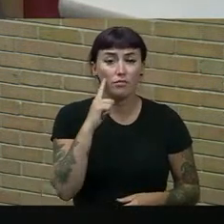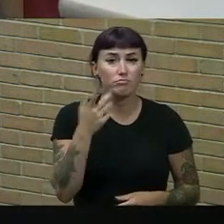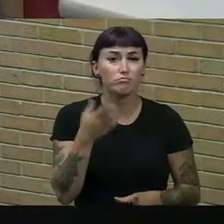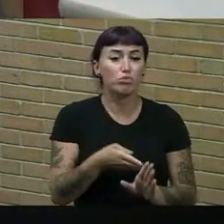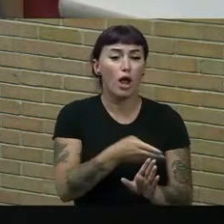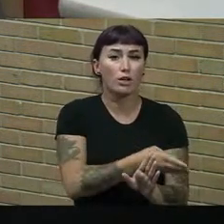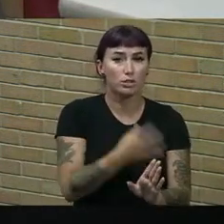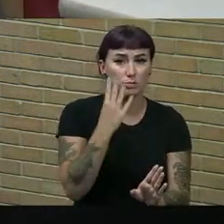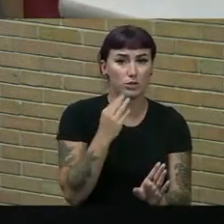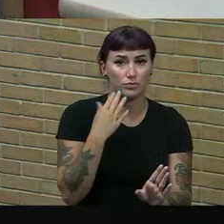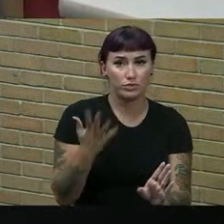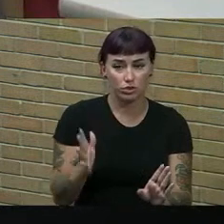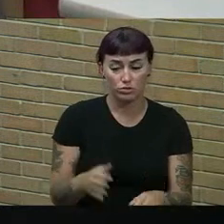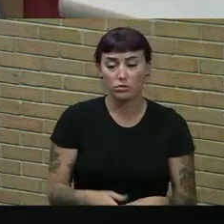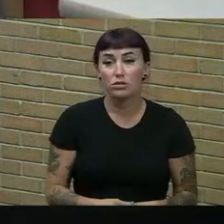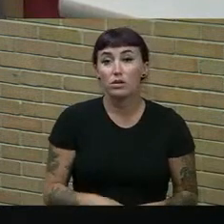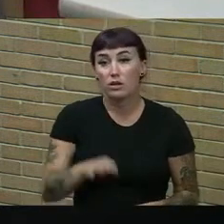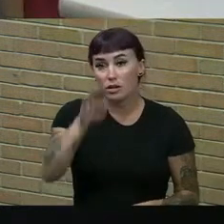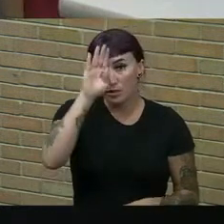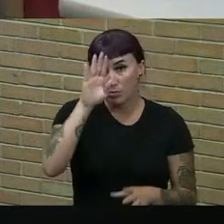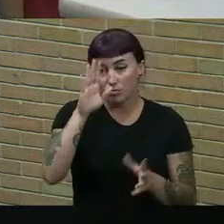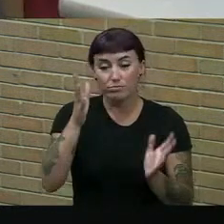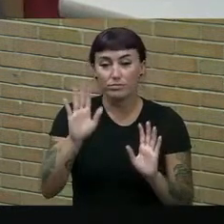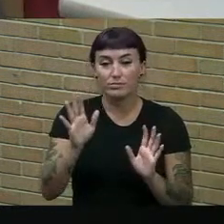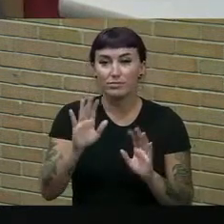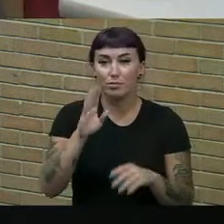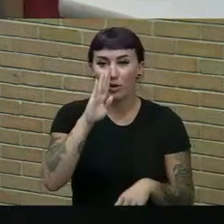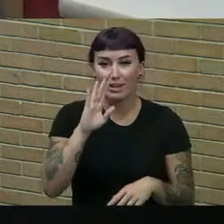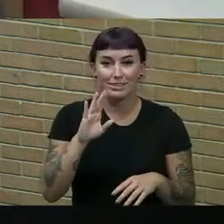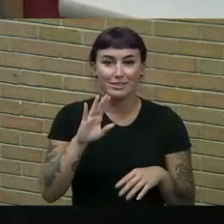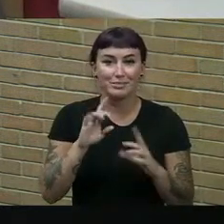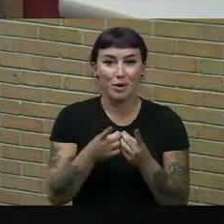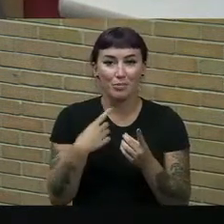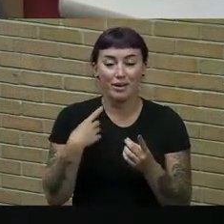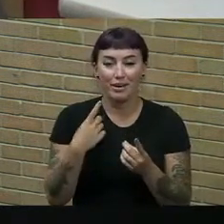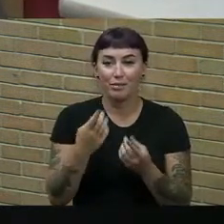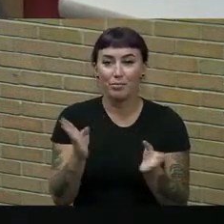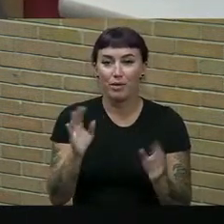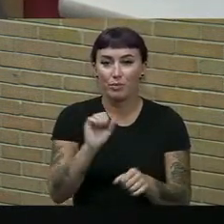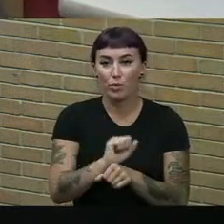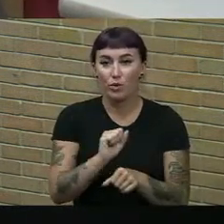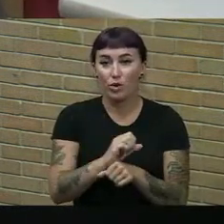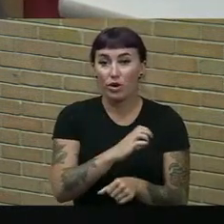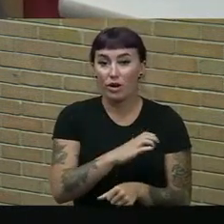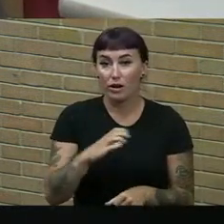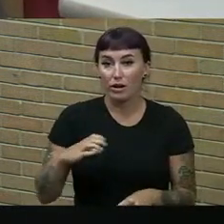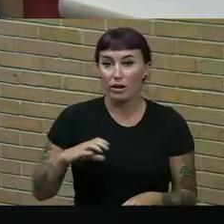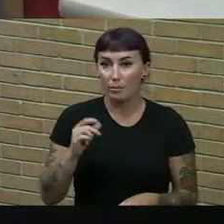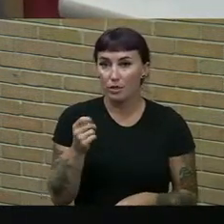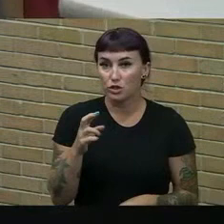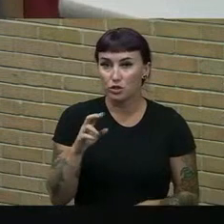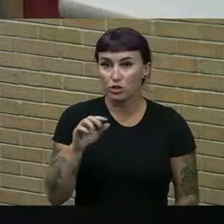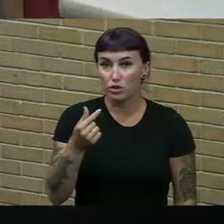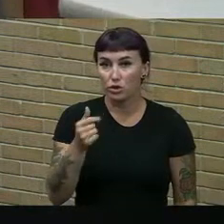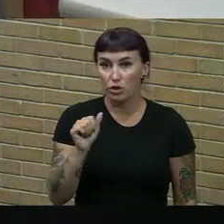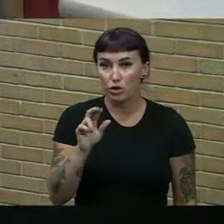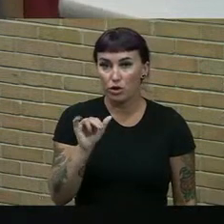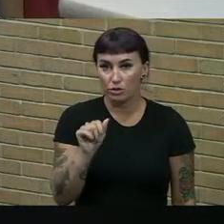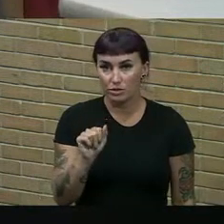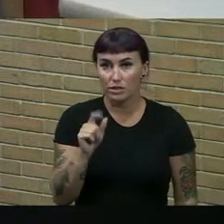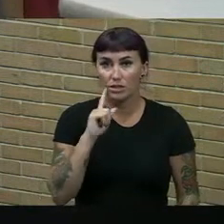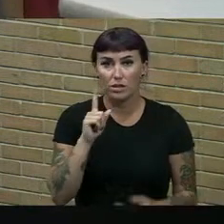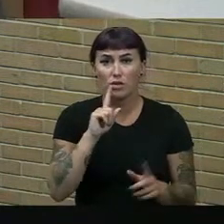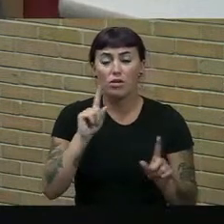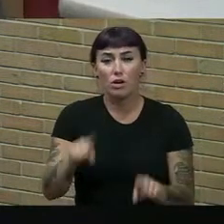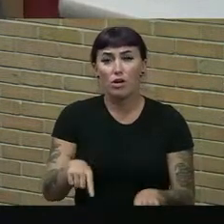experience. Brighton Department of Public Works, Commissioner Garcia reported that the chip